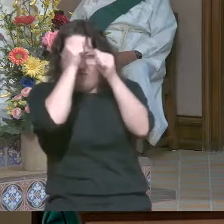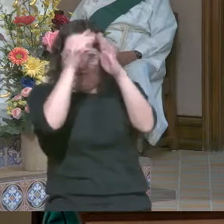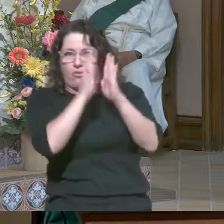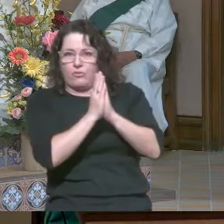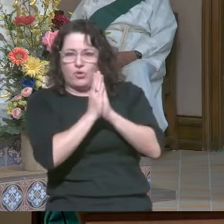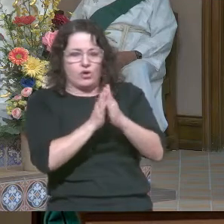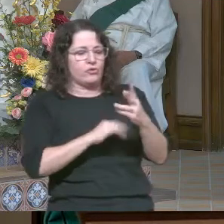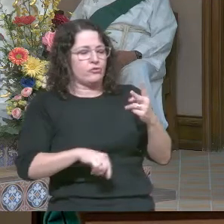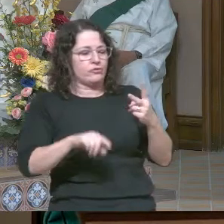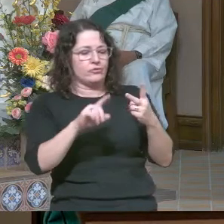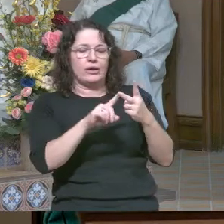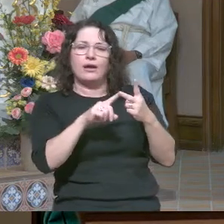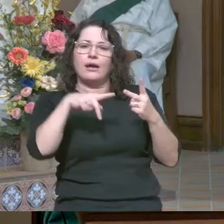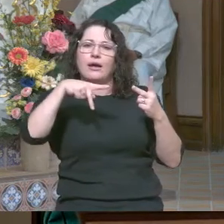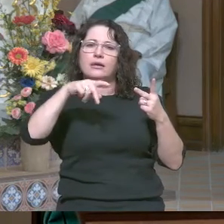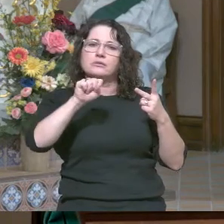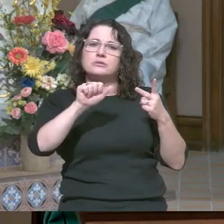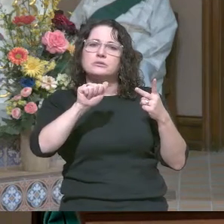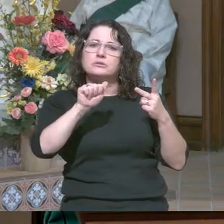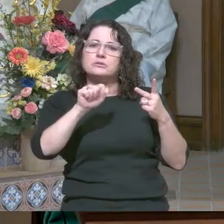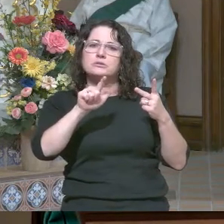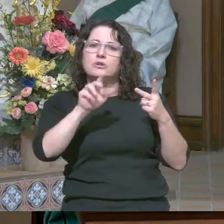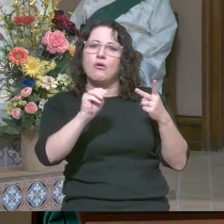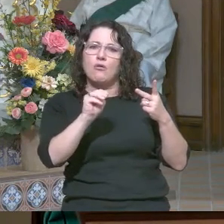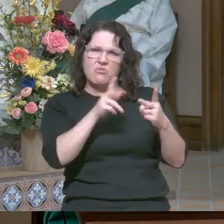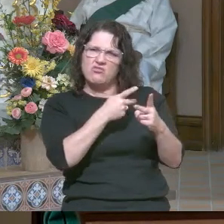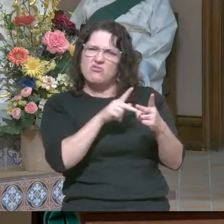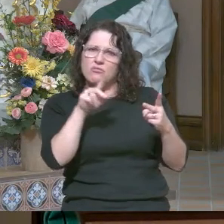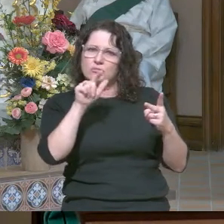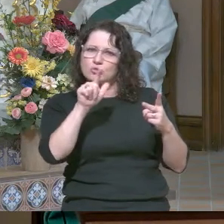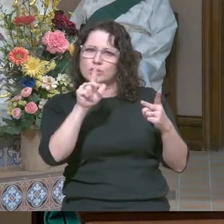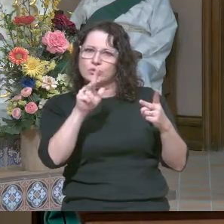and they pray the 23rd Psalm.